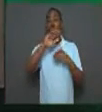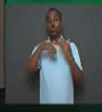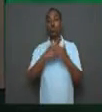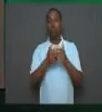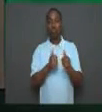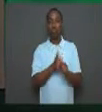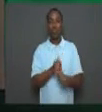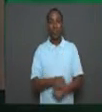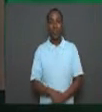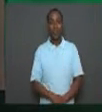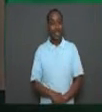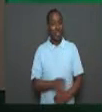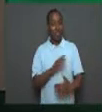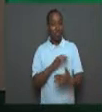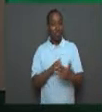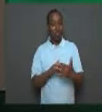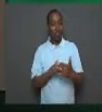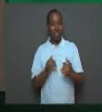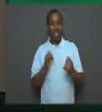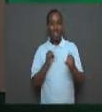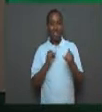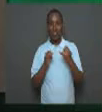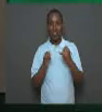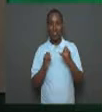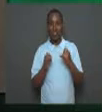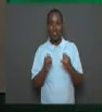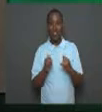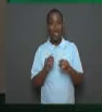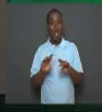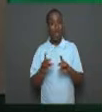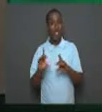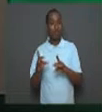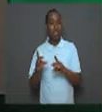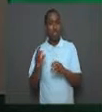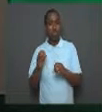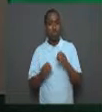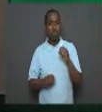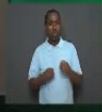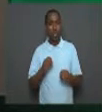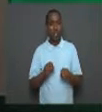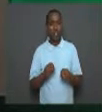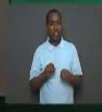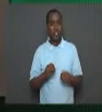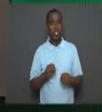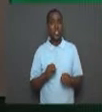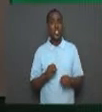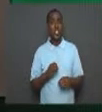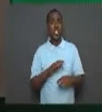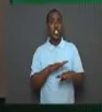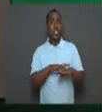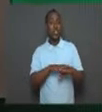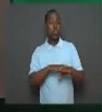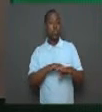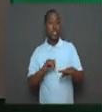Aristotle may have introduced the idea of classifying organisms, but it was Swedish